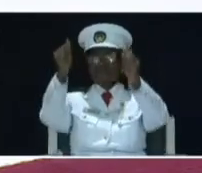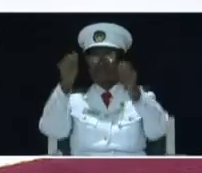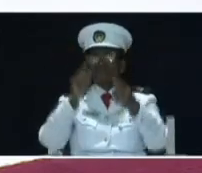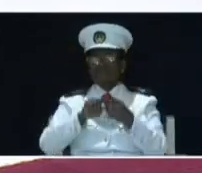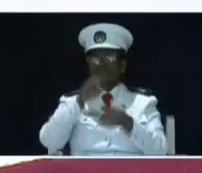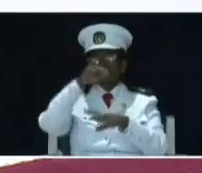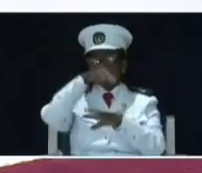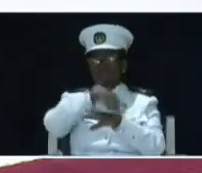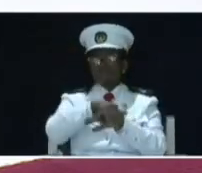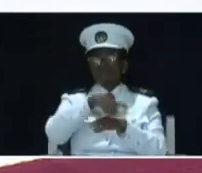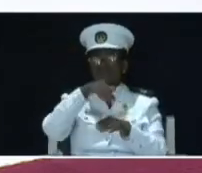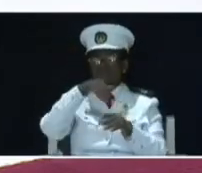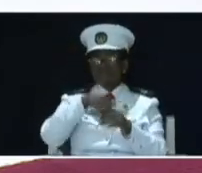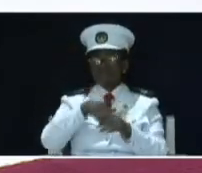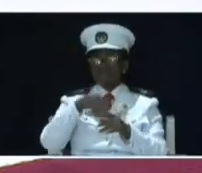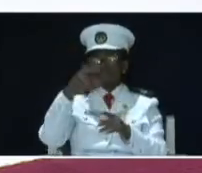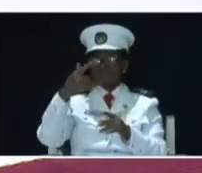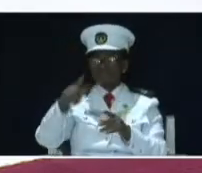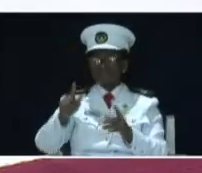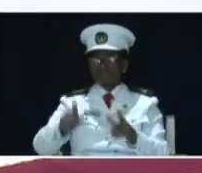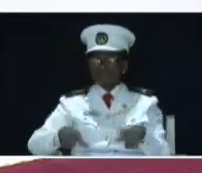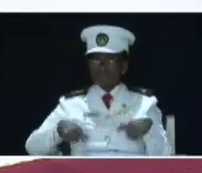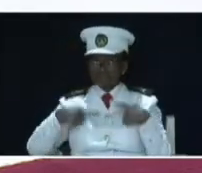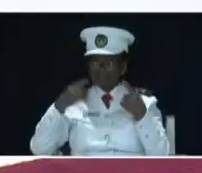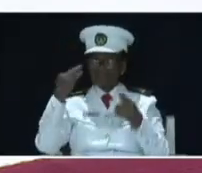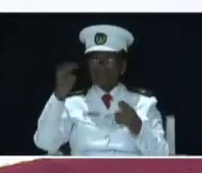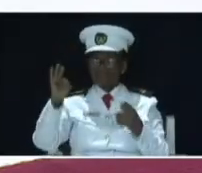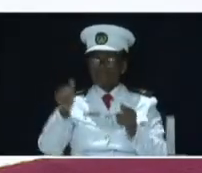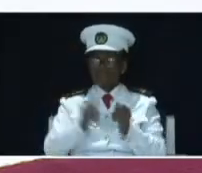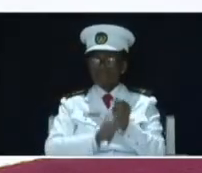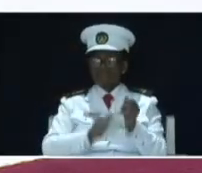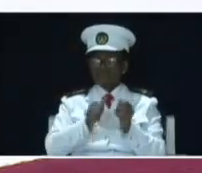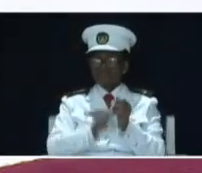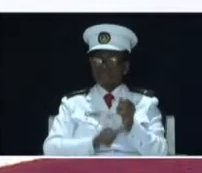in the lives of every one of us.